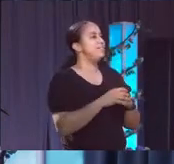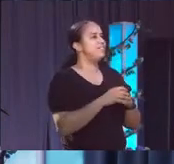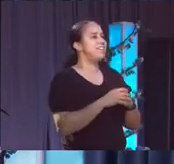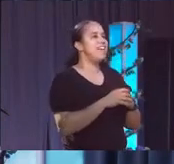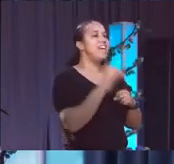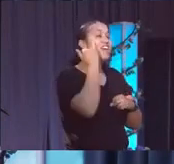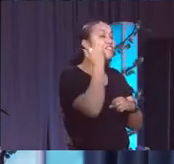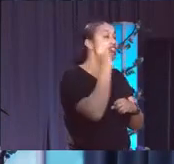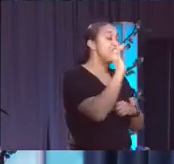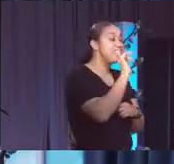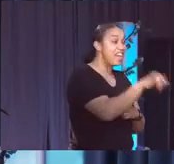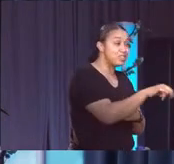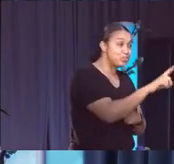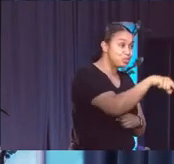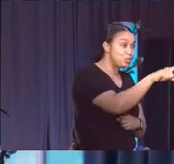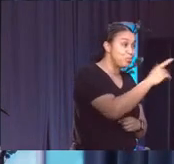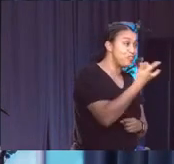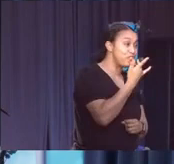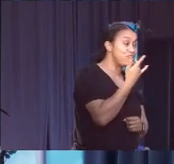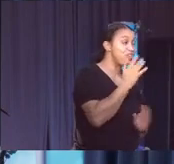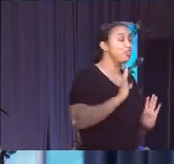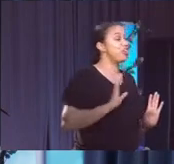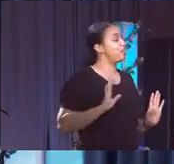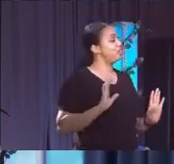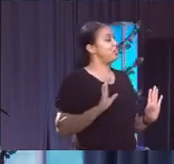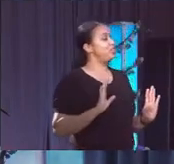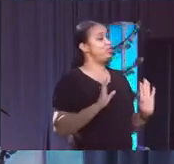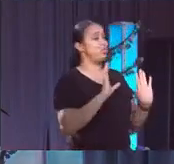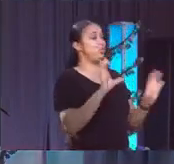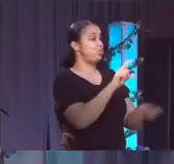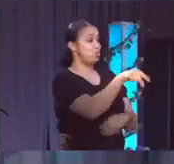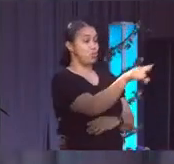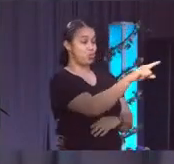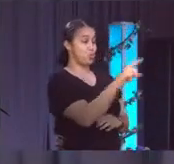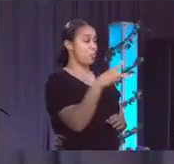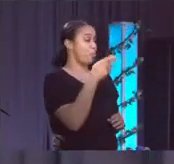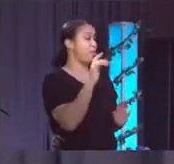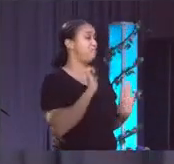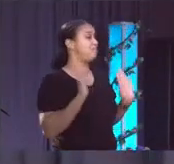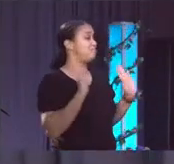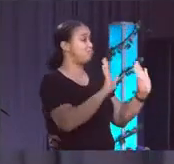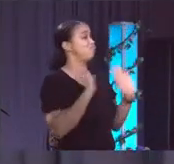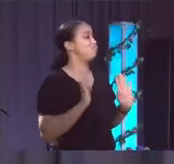If that's your flavor, do you, Pookie?